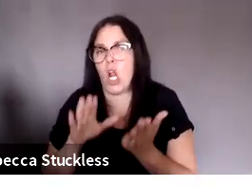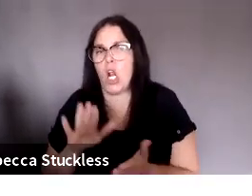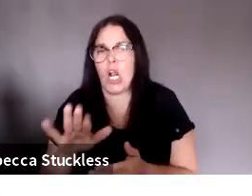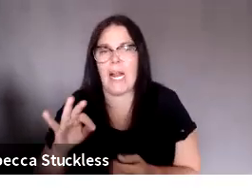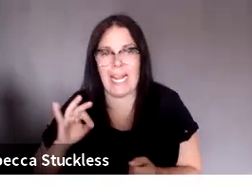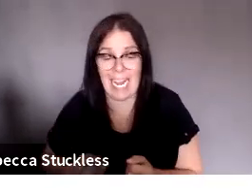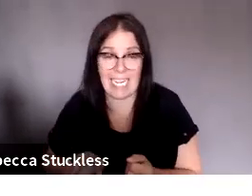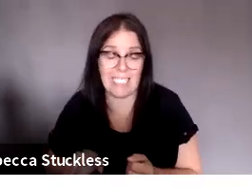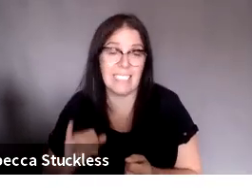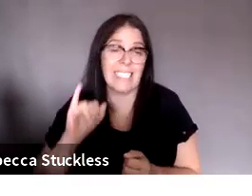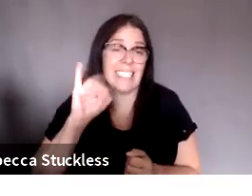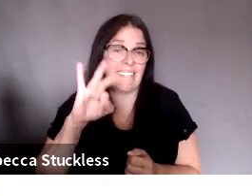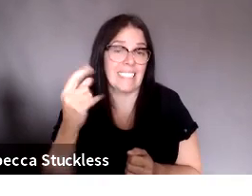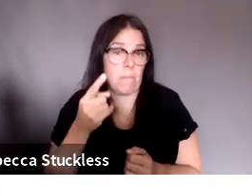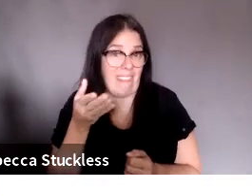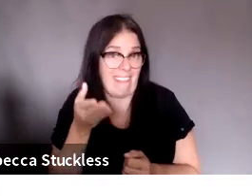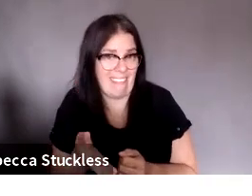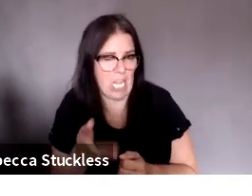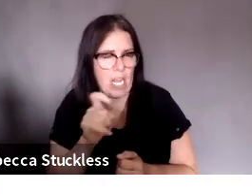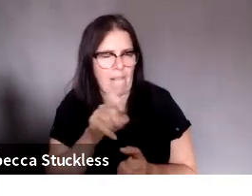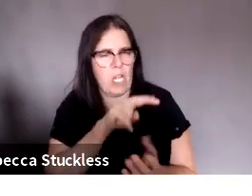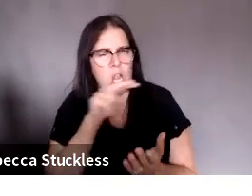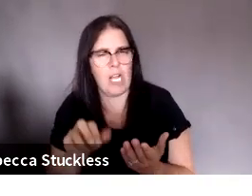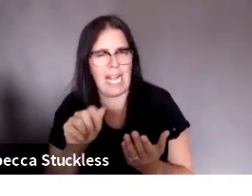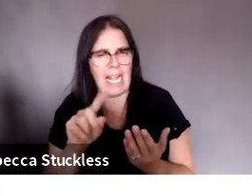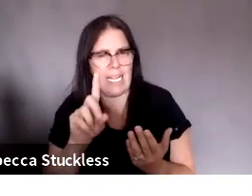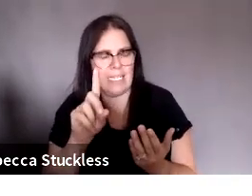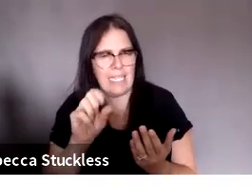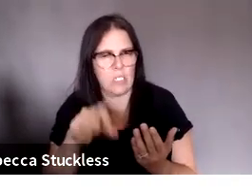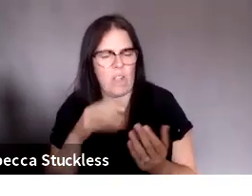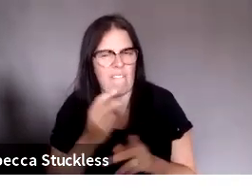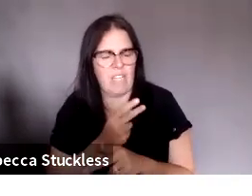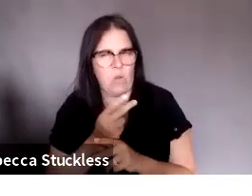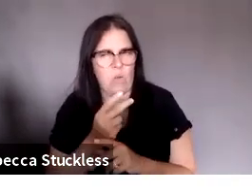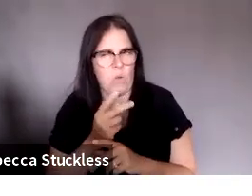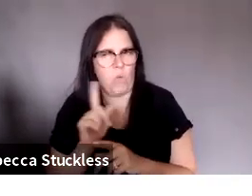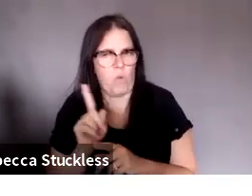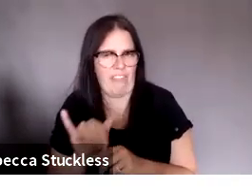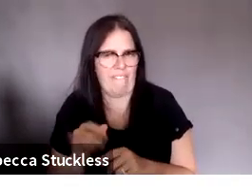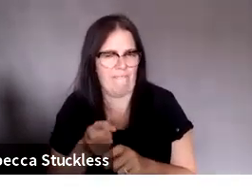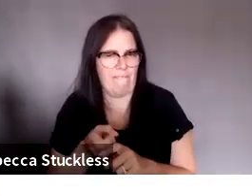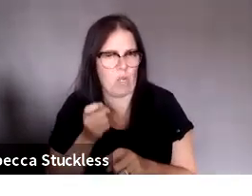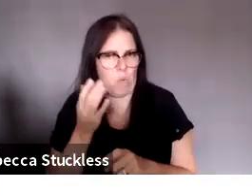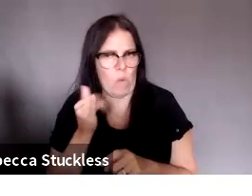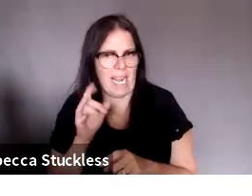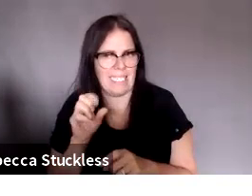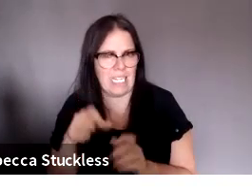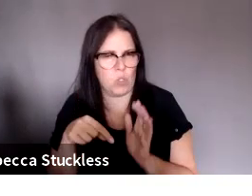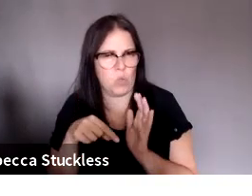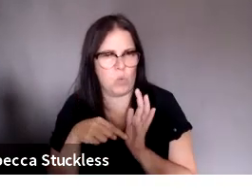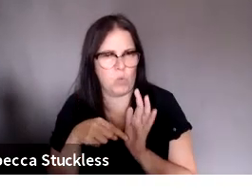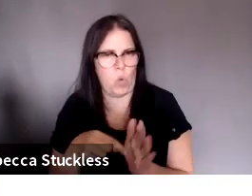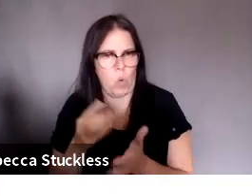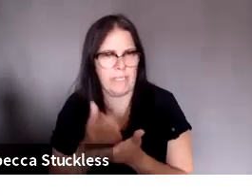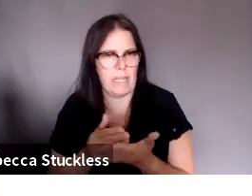And if there is, you probably want to look at your DSQ and figure out why the DSQ shows some measure